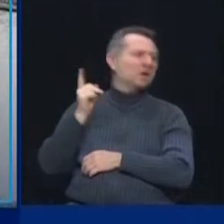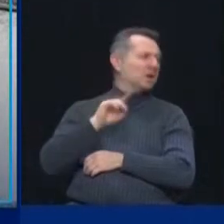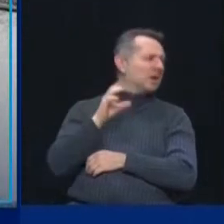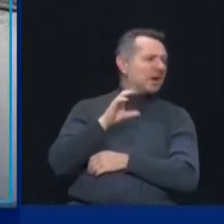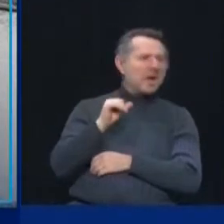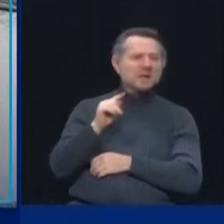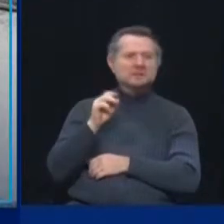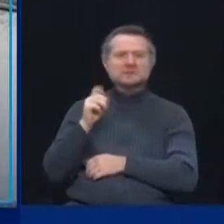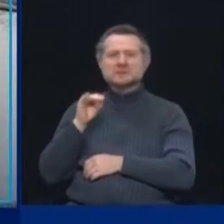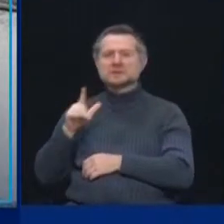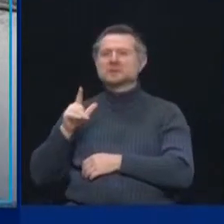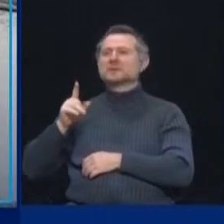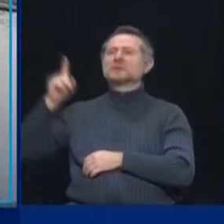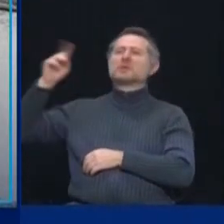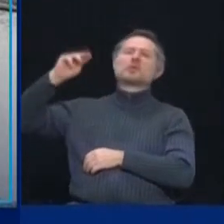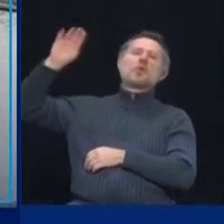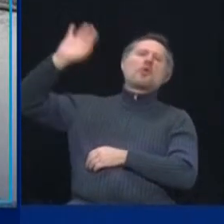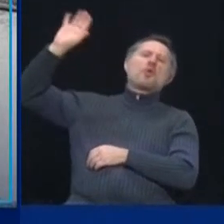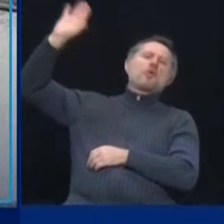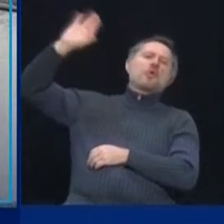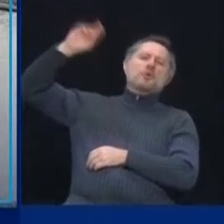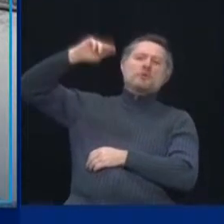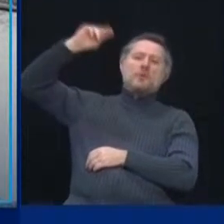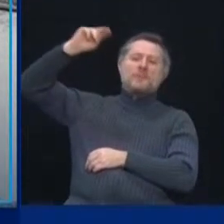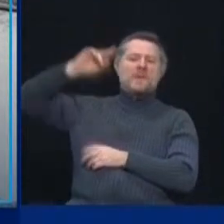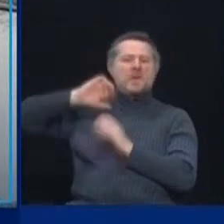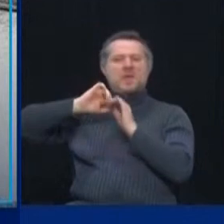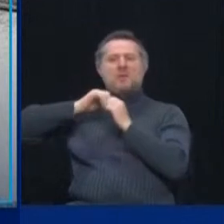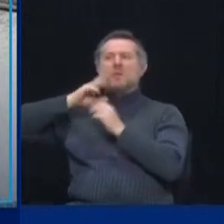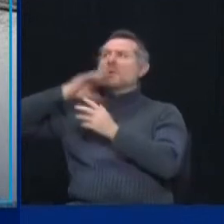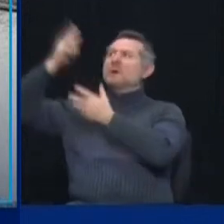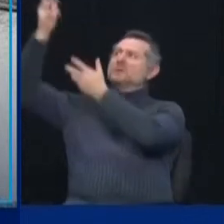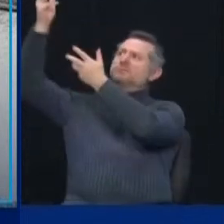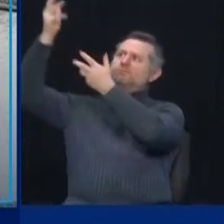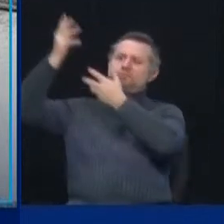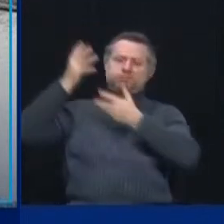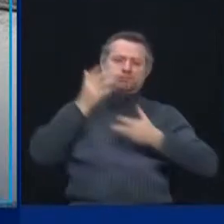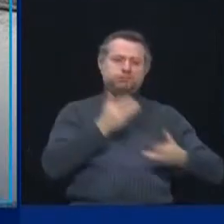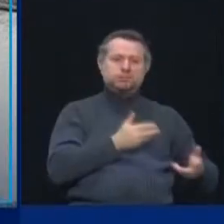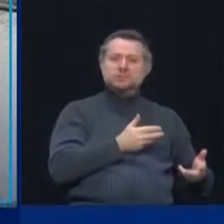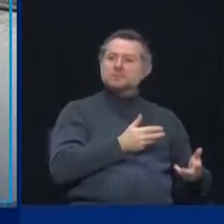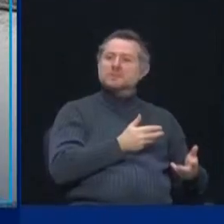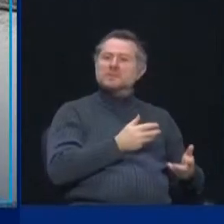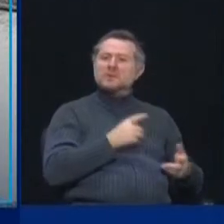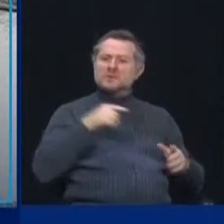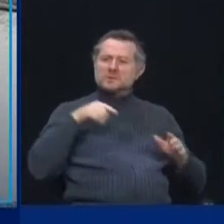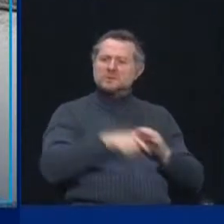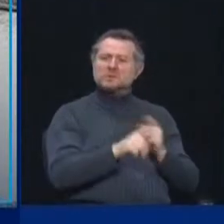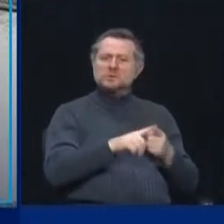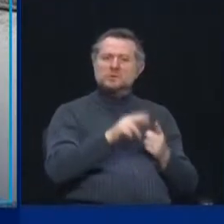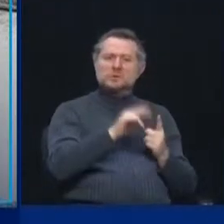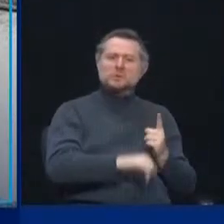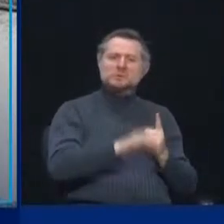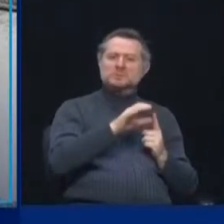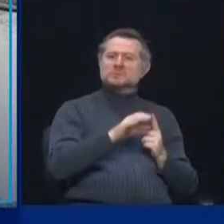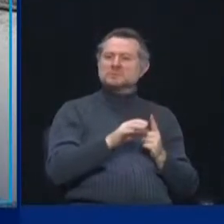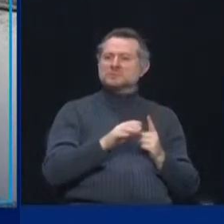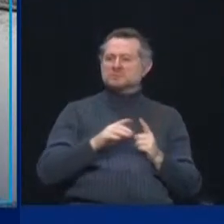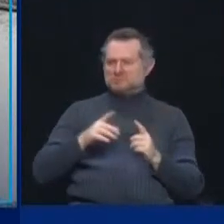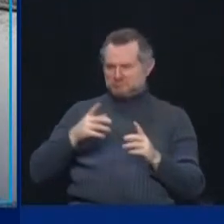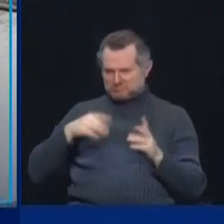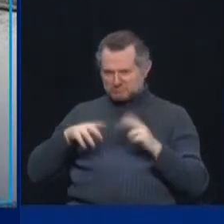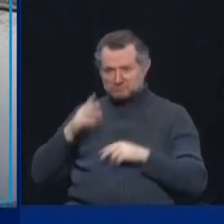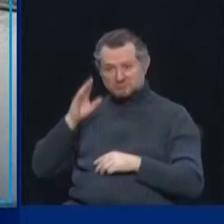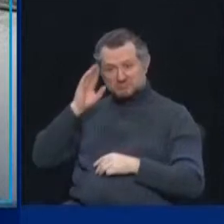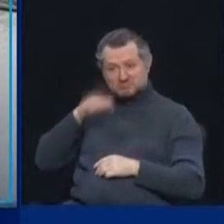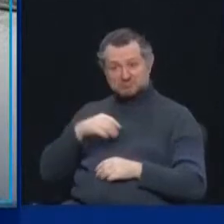Up north. Oh, how do we get the water from the Catskills down to New York City? Do I get in the car, drive